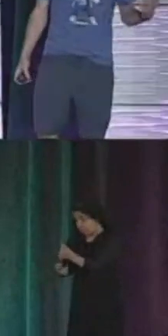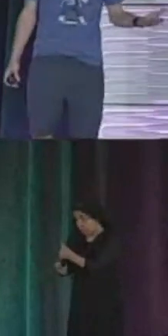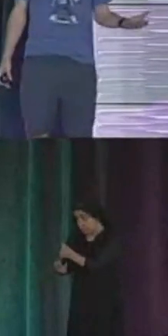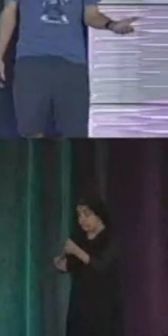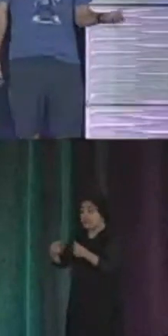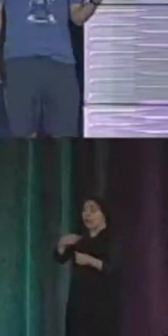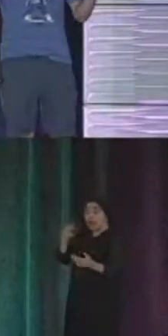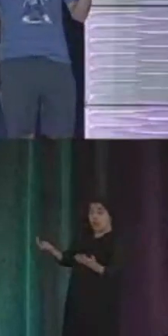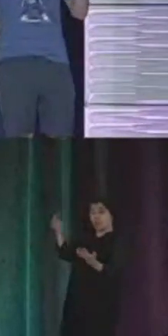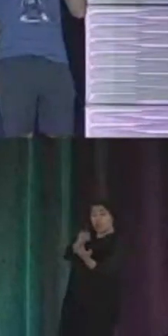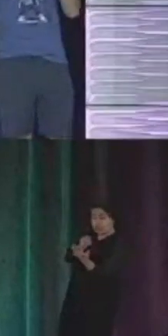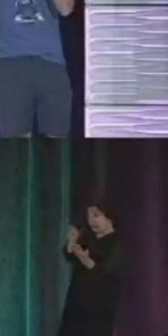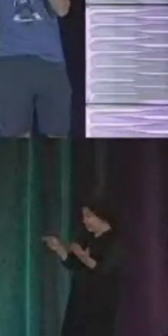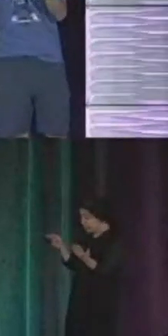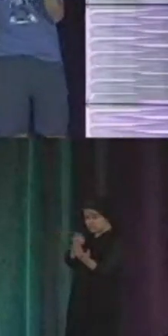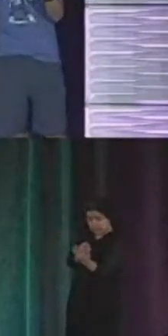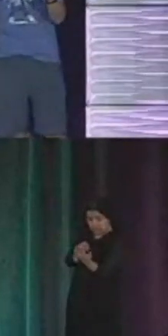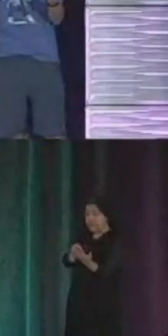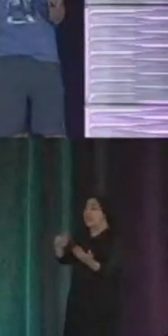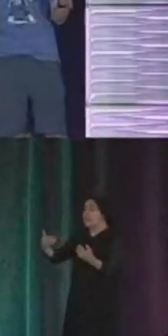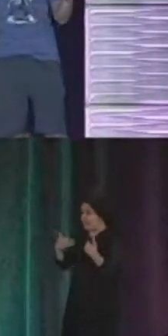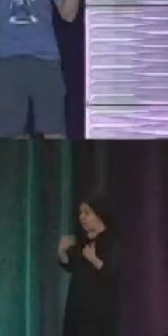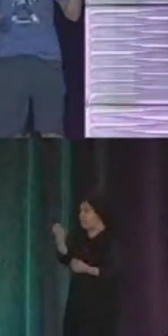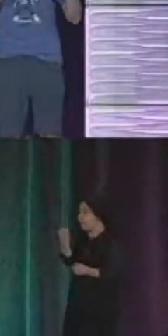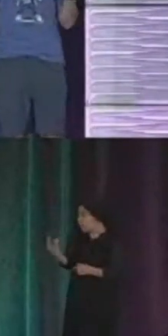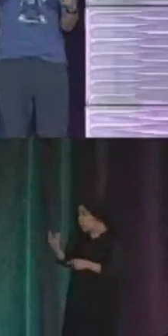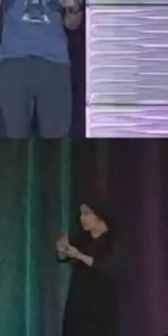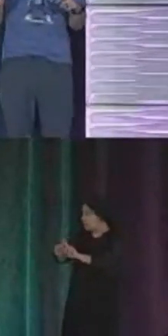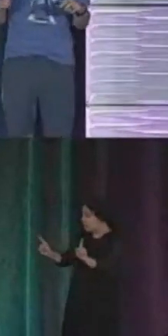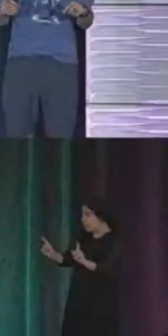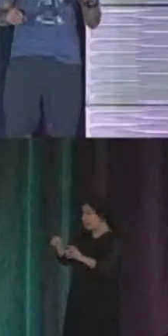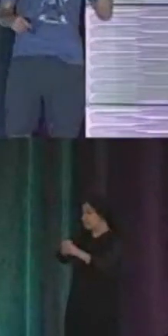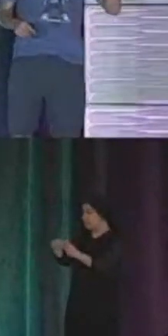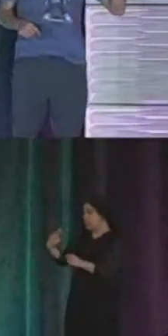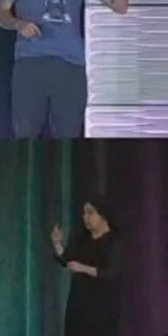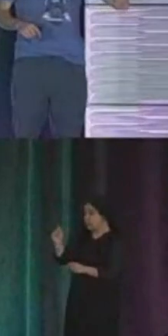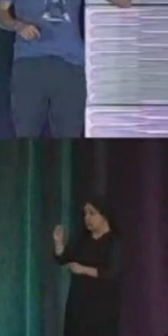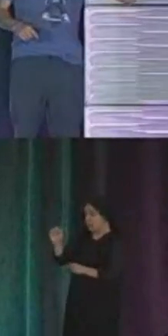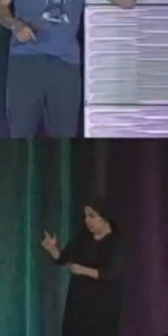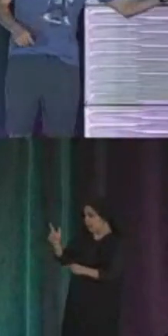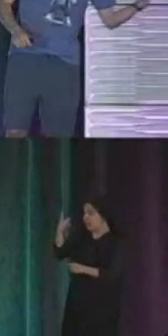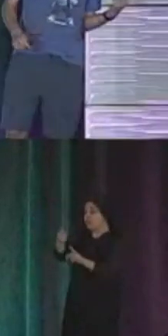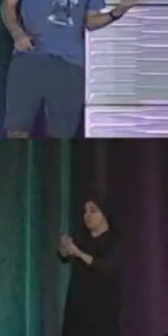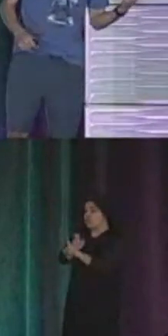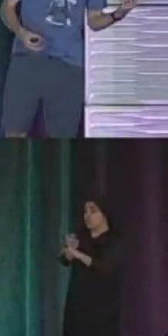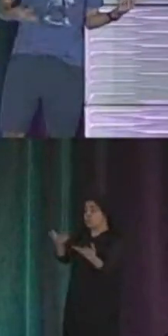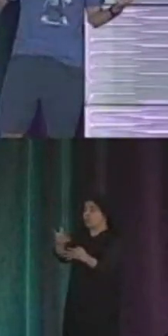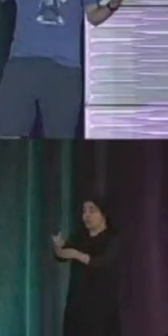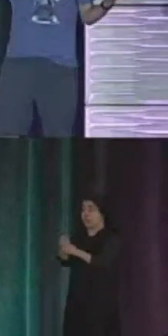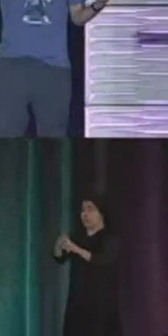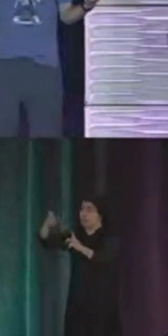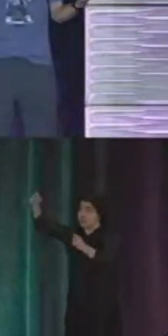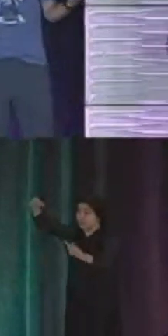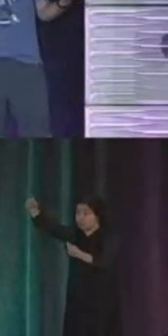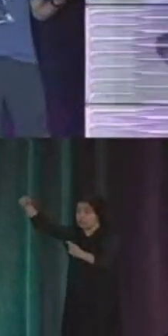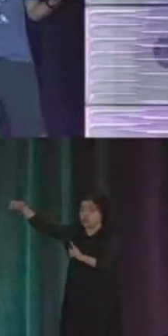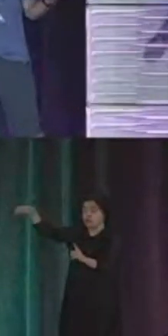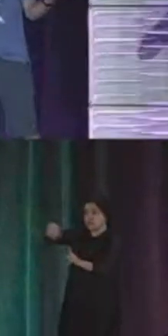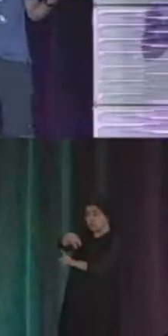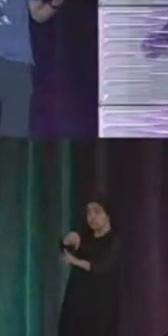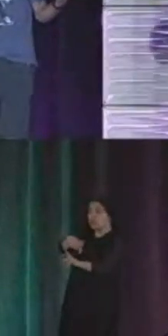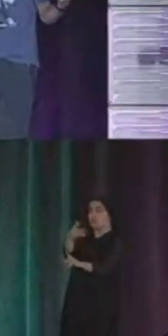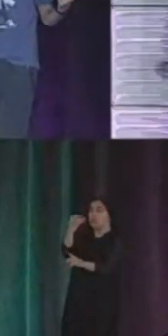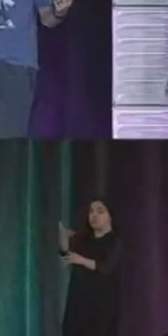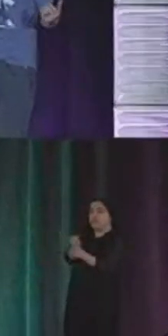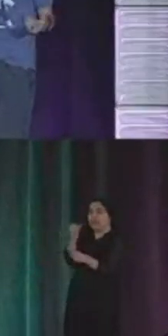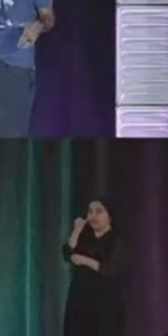I actually looked at this, and there are a couple of differences in the HTML from what you get from the server to what you get if